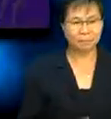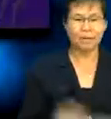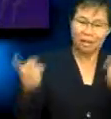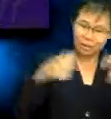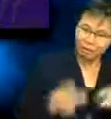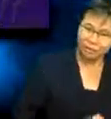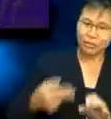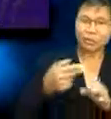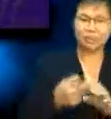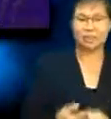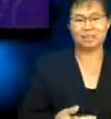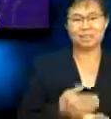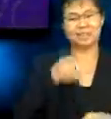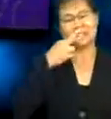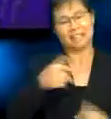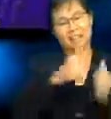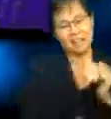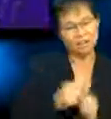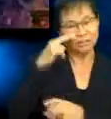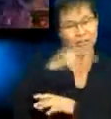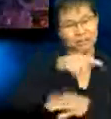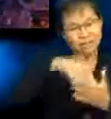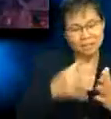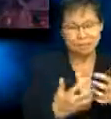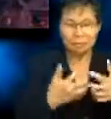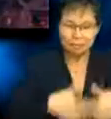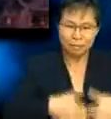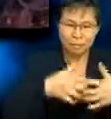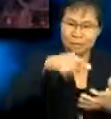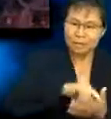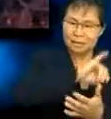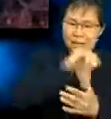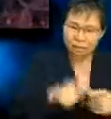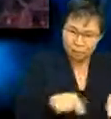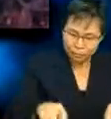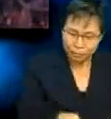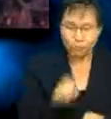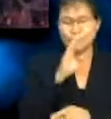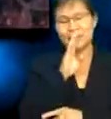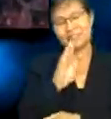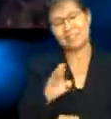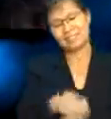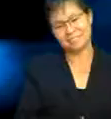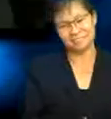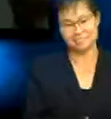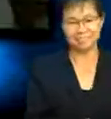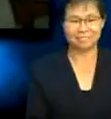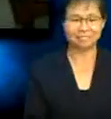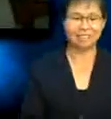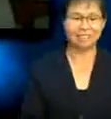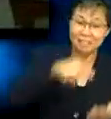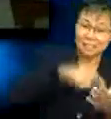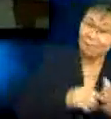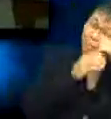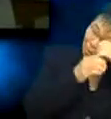Come jive along to see this machine. This is just the place to be.